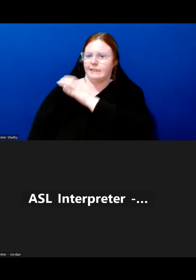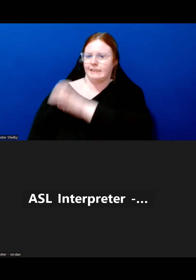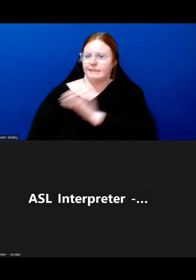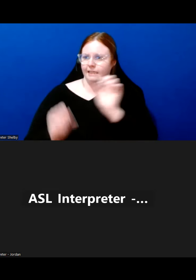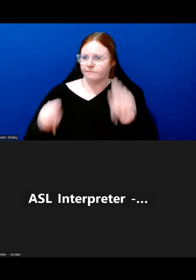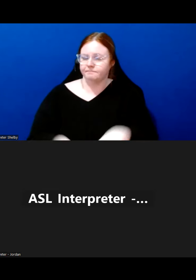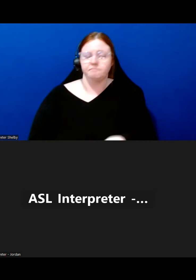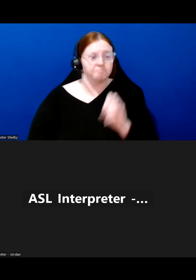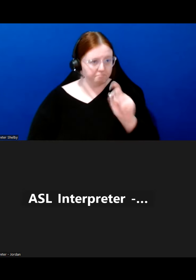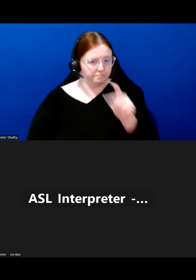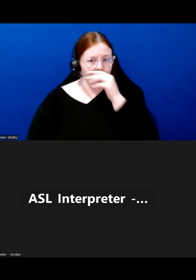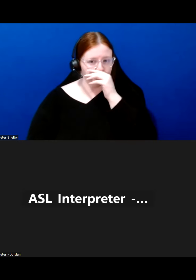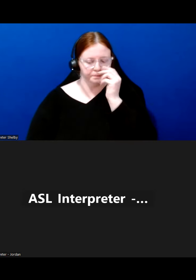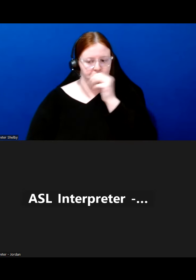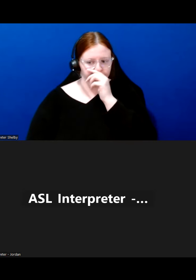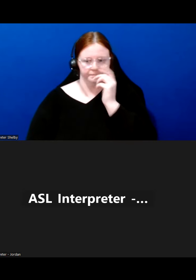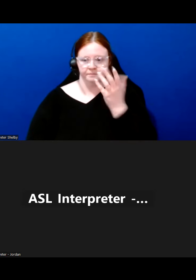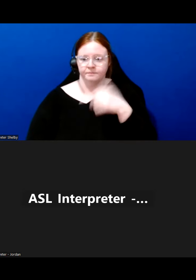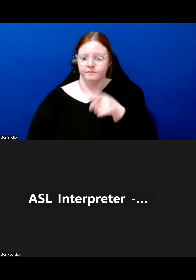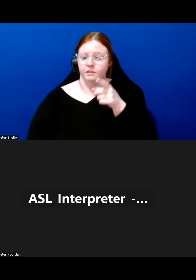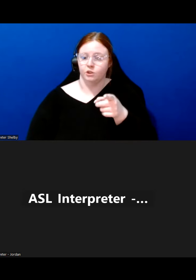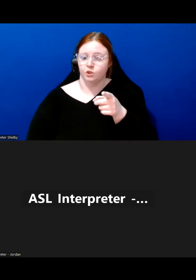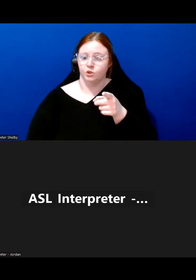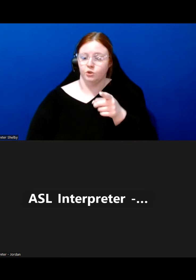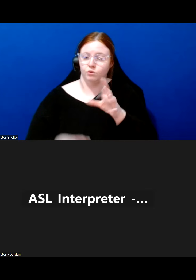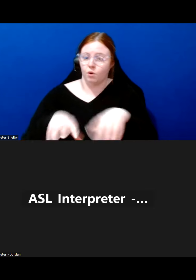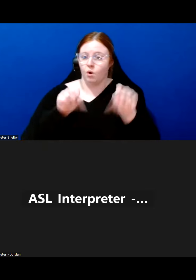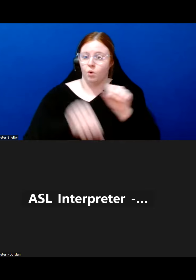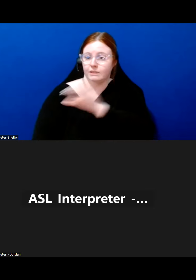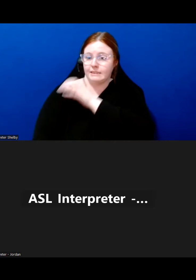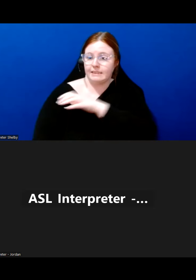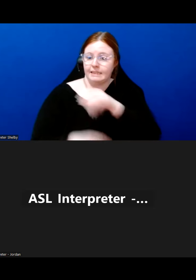Okay. And do you hold clinics in Labrador?